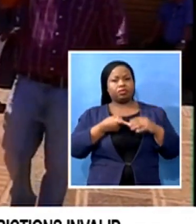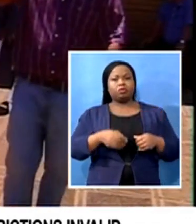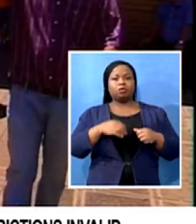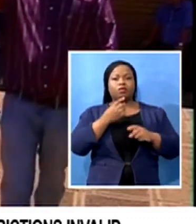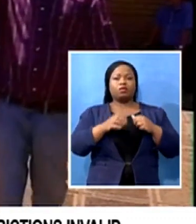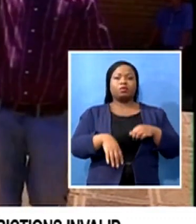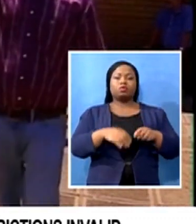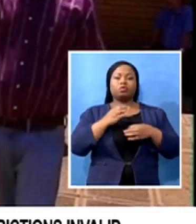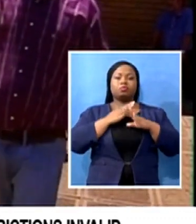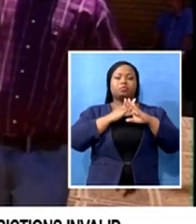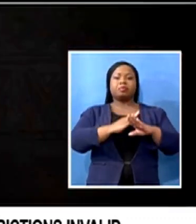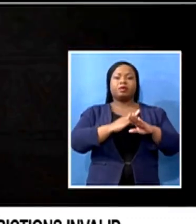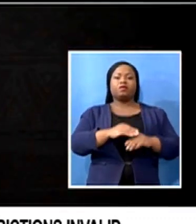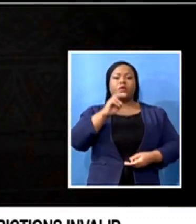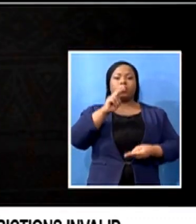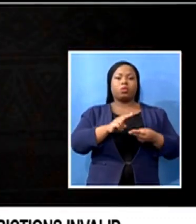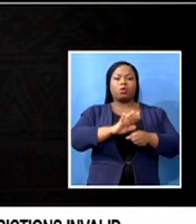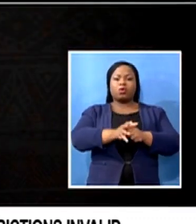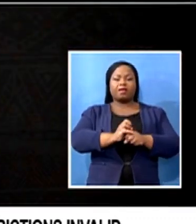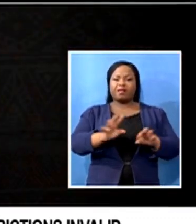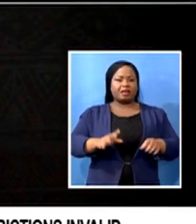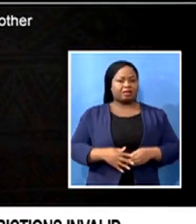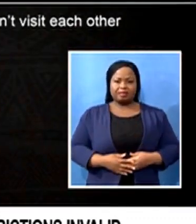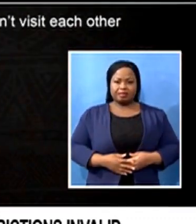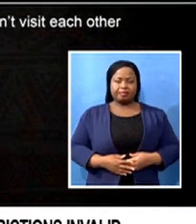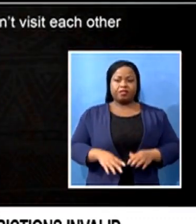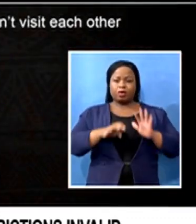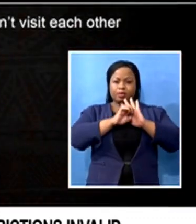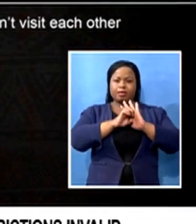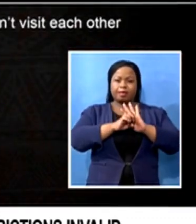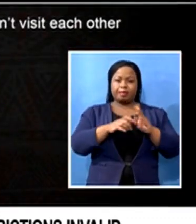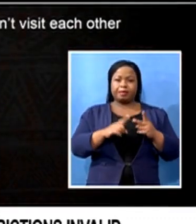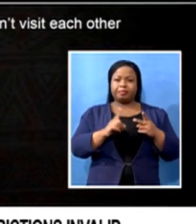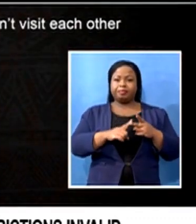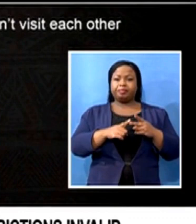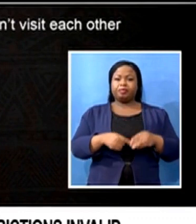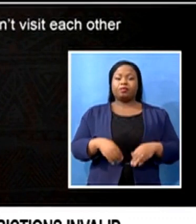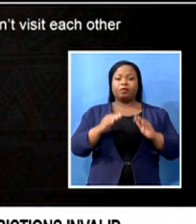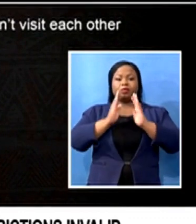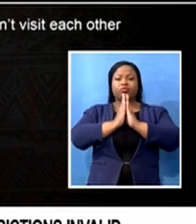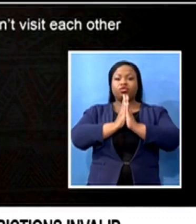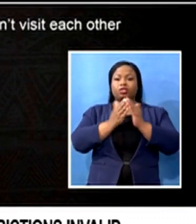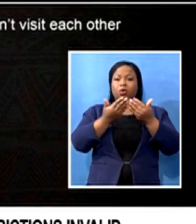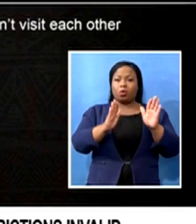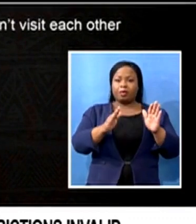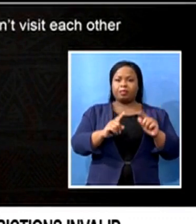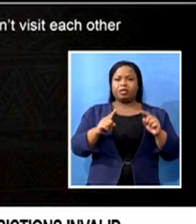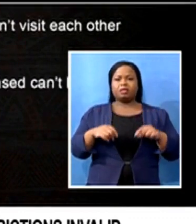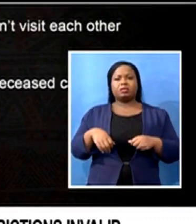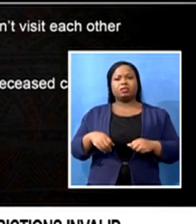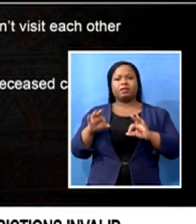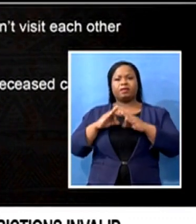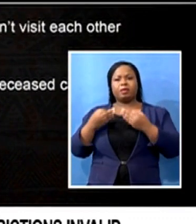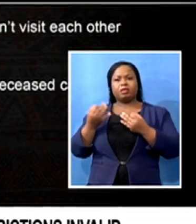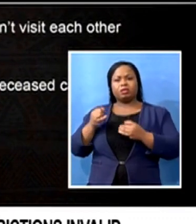spread. For example, the opening of places of worship while families still can't visit each other was the case in point.